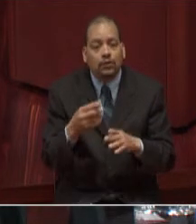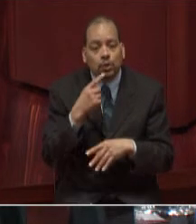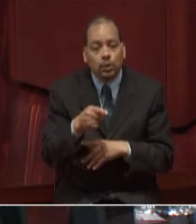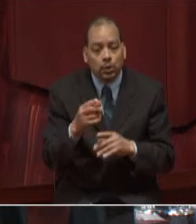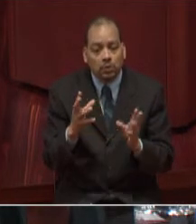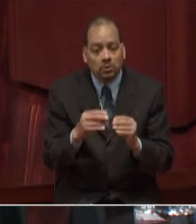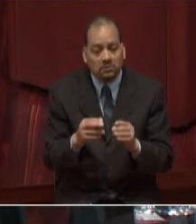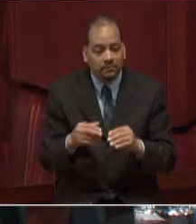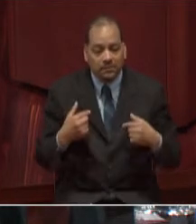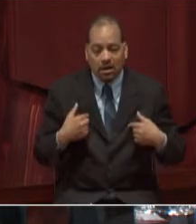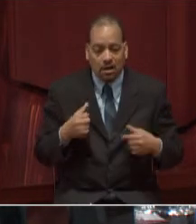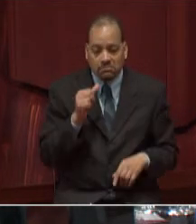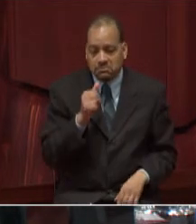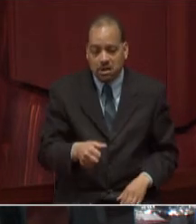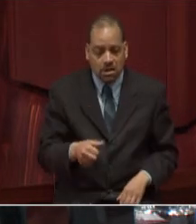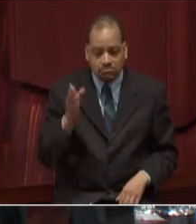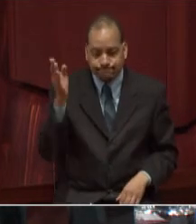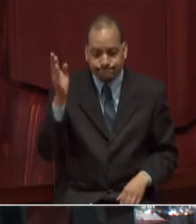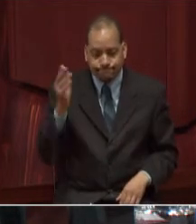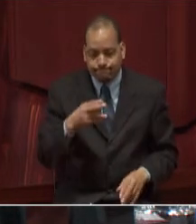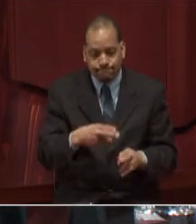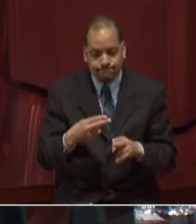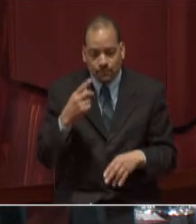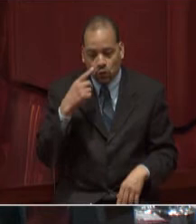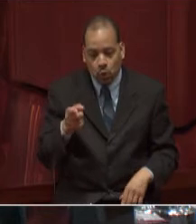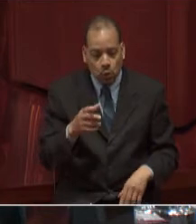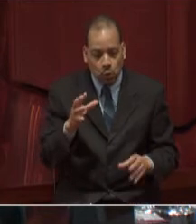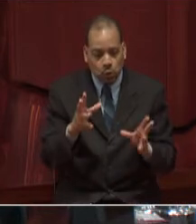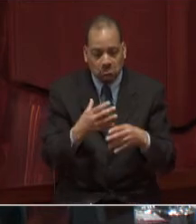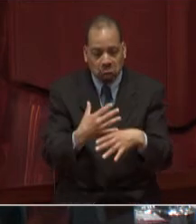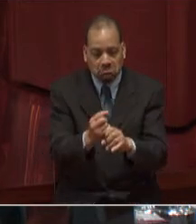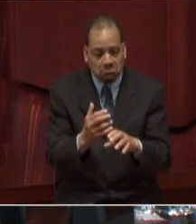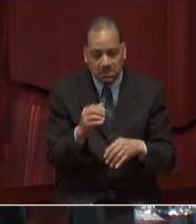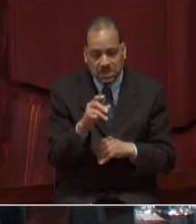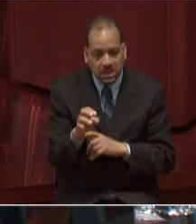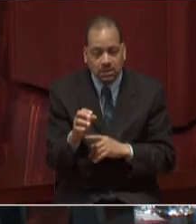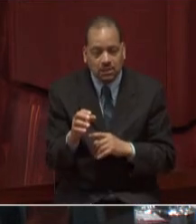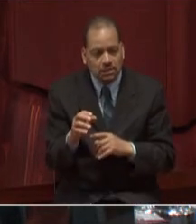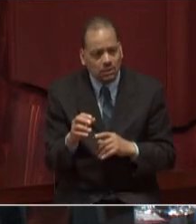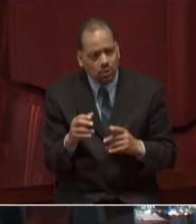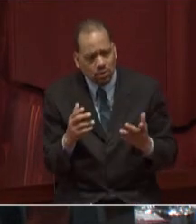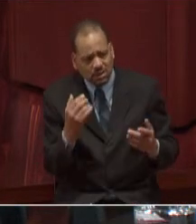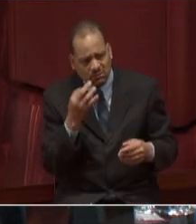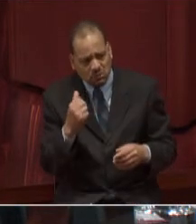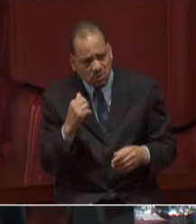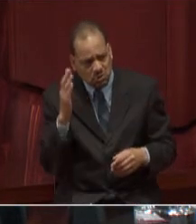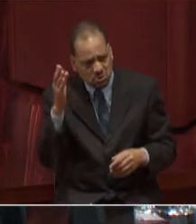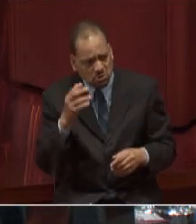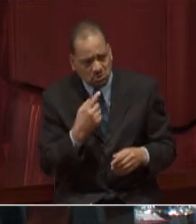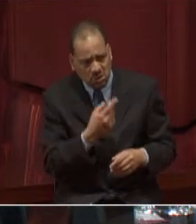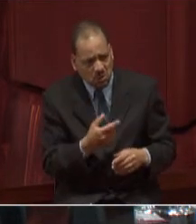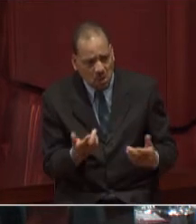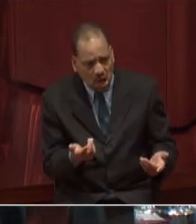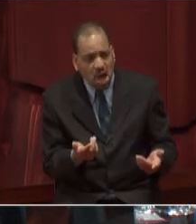said, I'm not briefing any committees. Well, what should we tell them? Tell them nothing. And when the war is over, tell